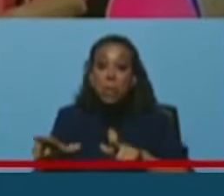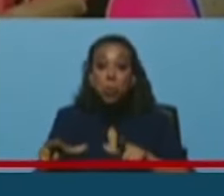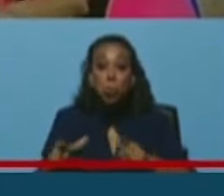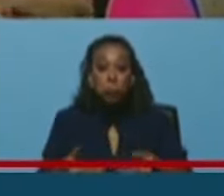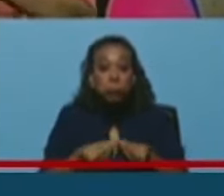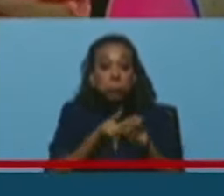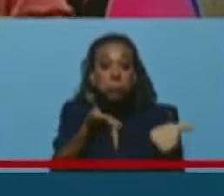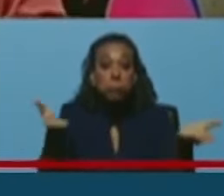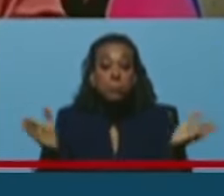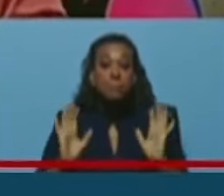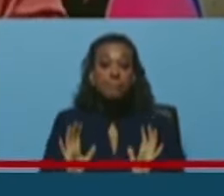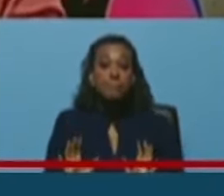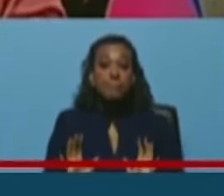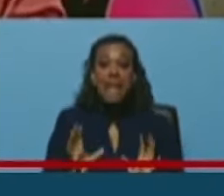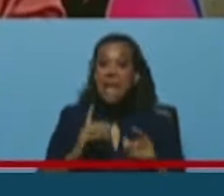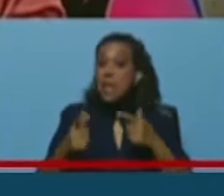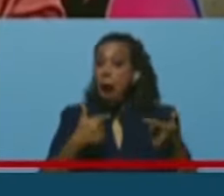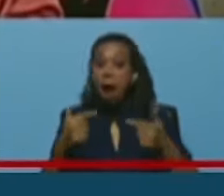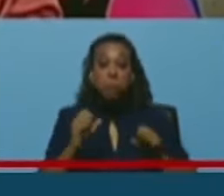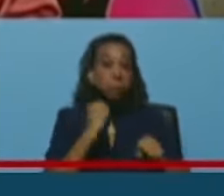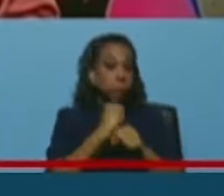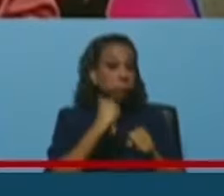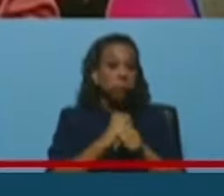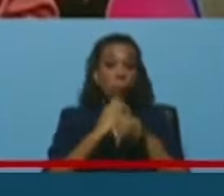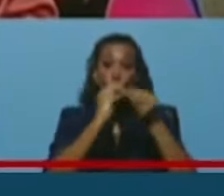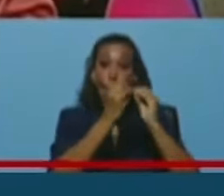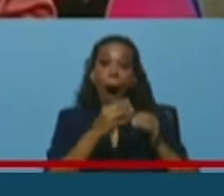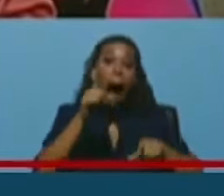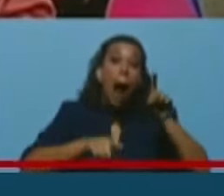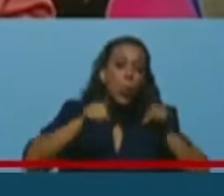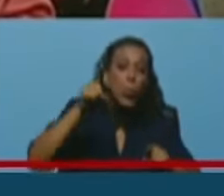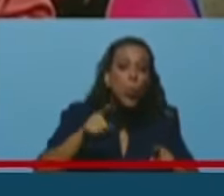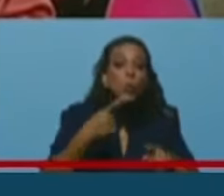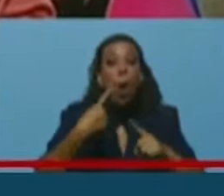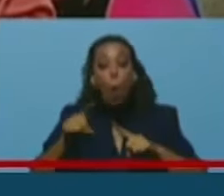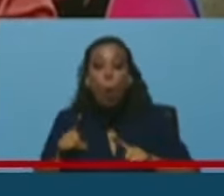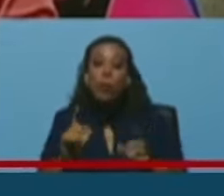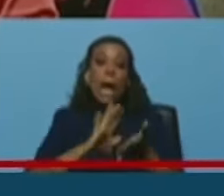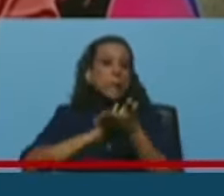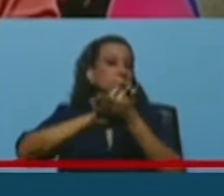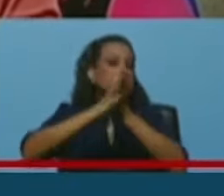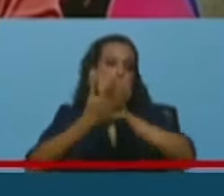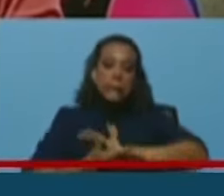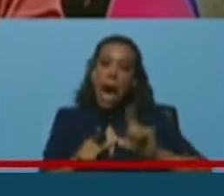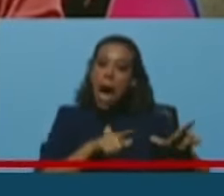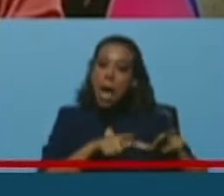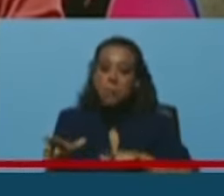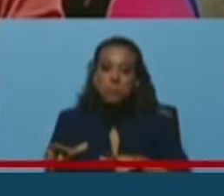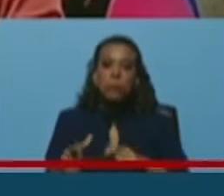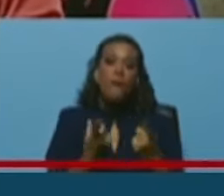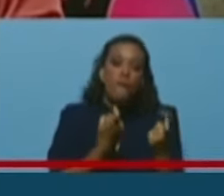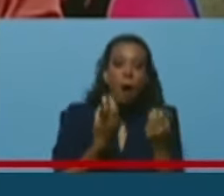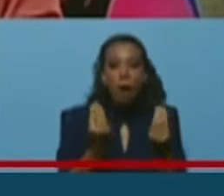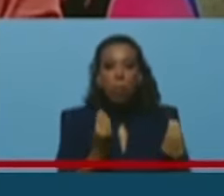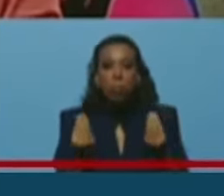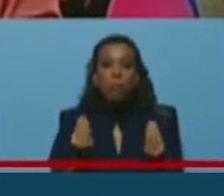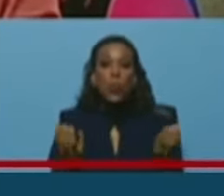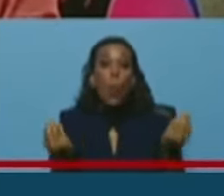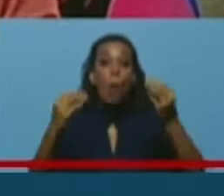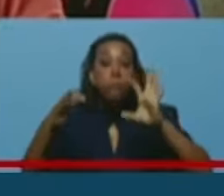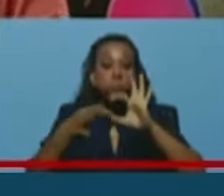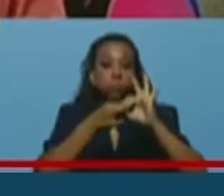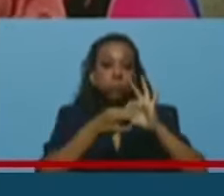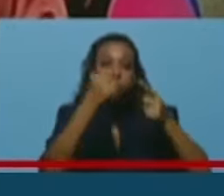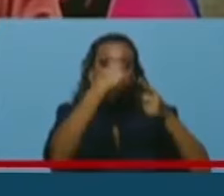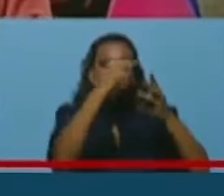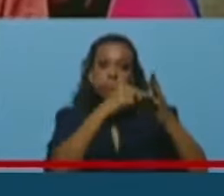economy independent of the United States of America. He also emphasized that the peoples of the world are working on the construction of